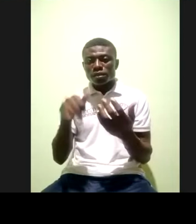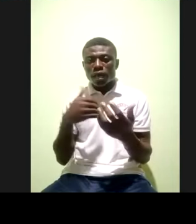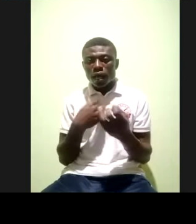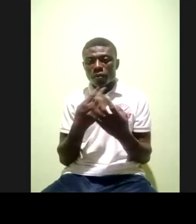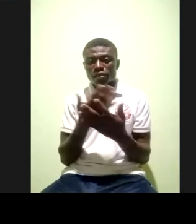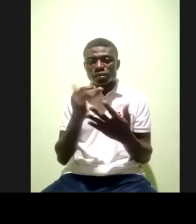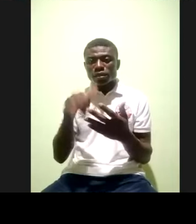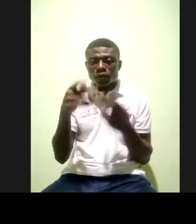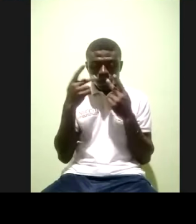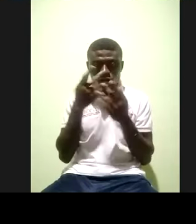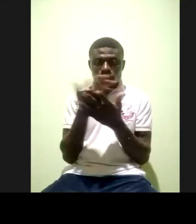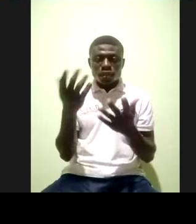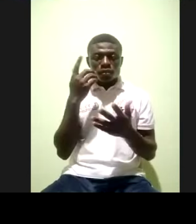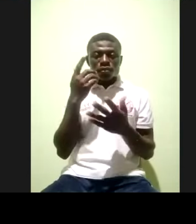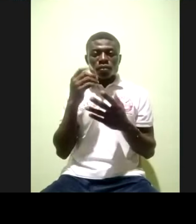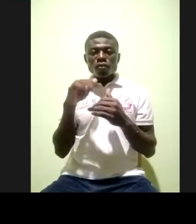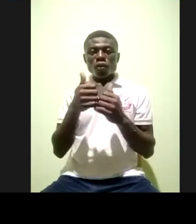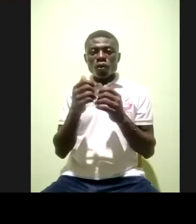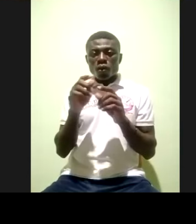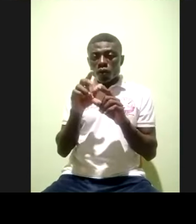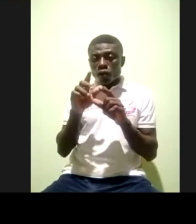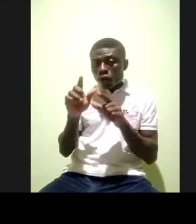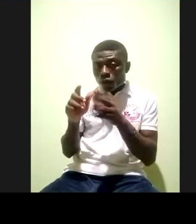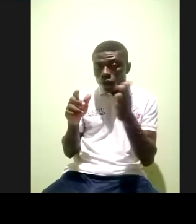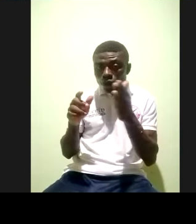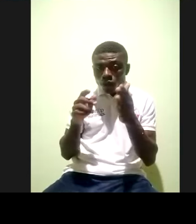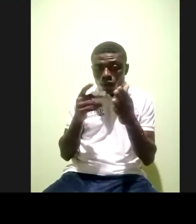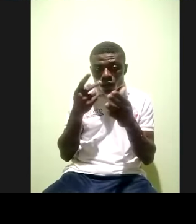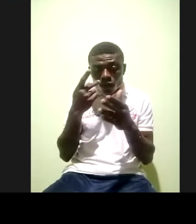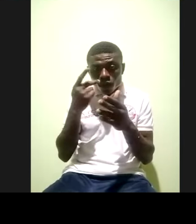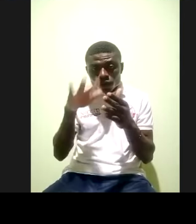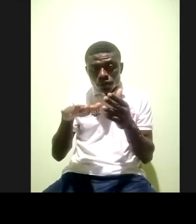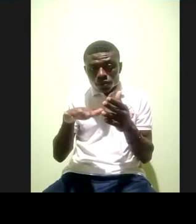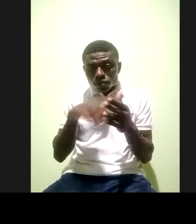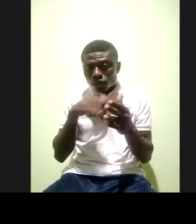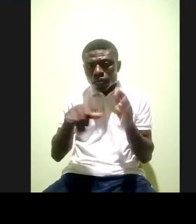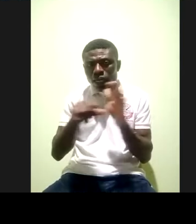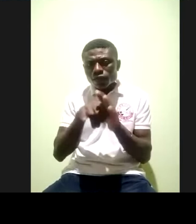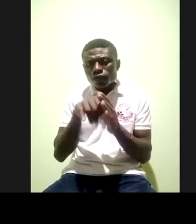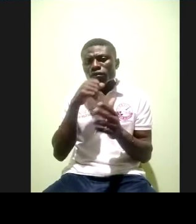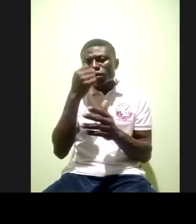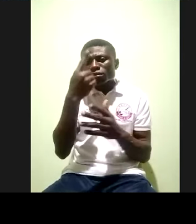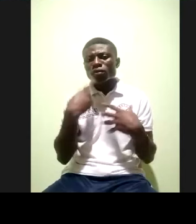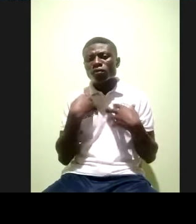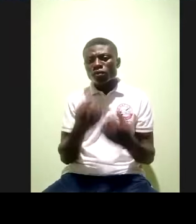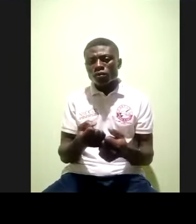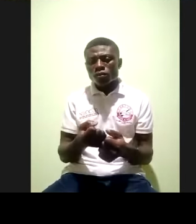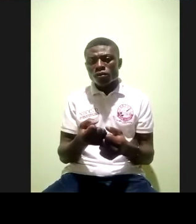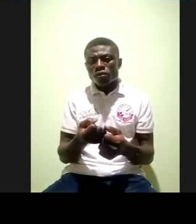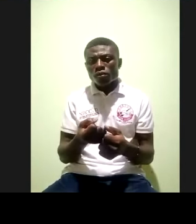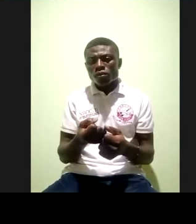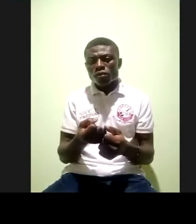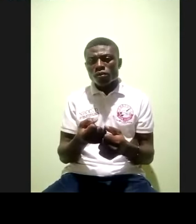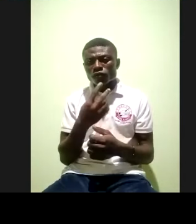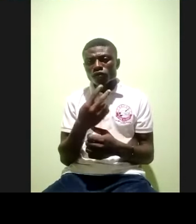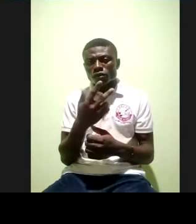challenge in this on the right side? So the child has not counted properly. So, or has the 2, 3, 4, the number